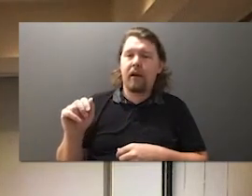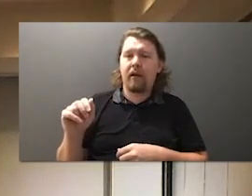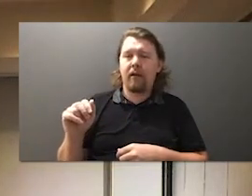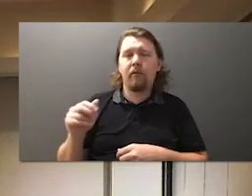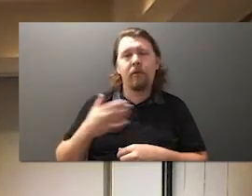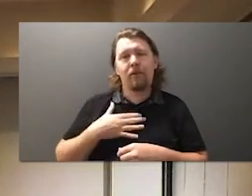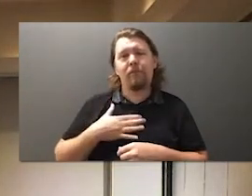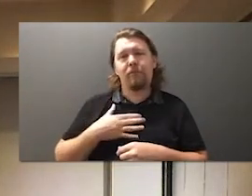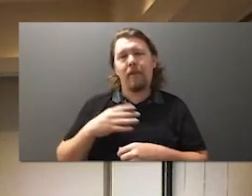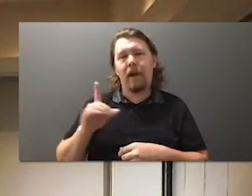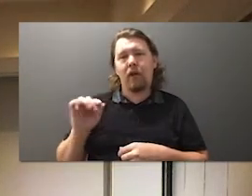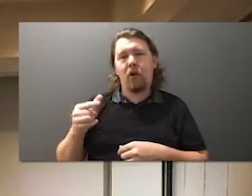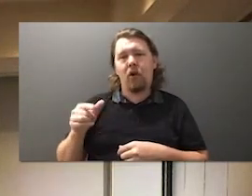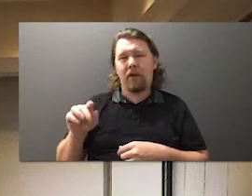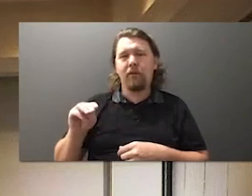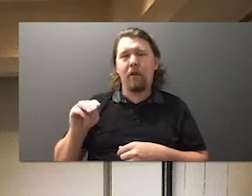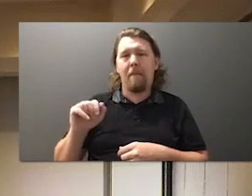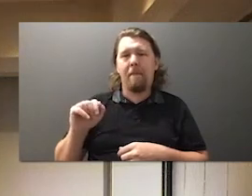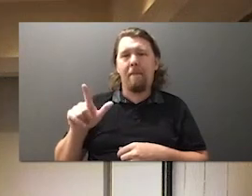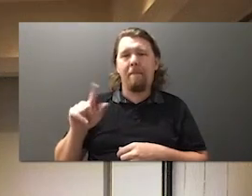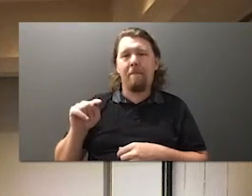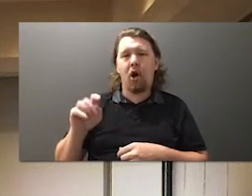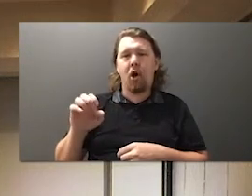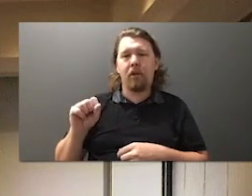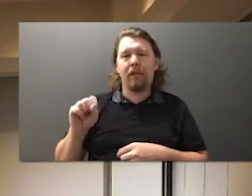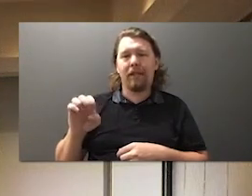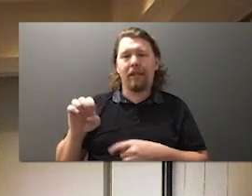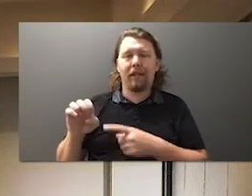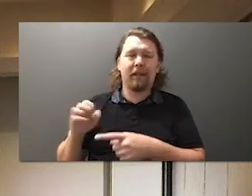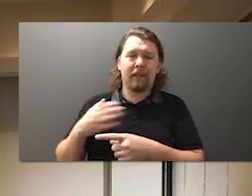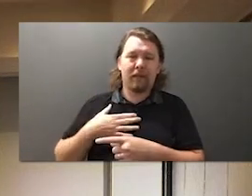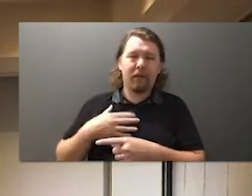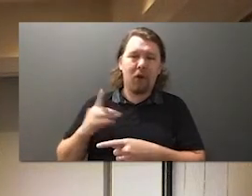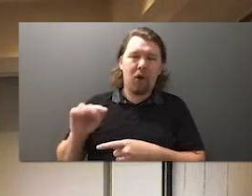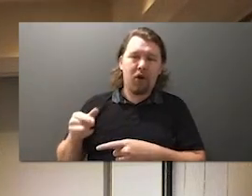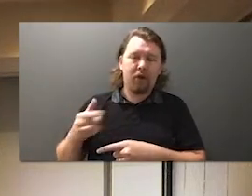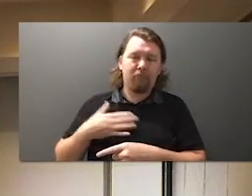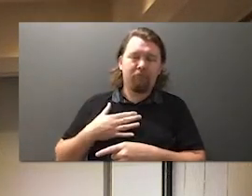Hannah was my little Maltese. And